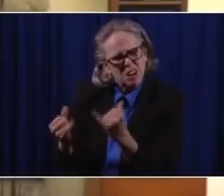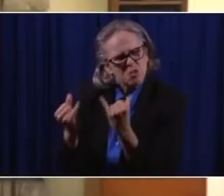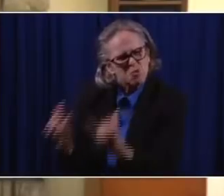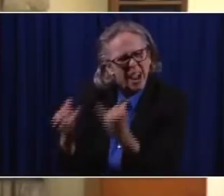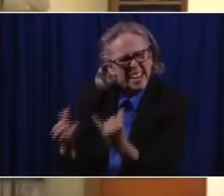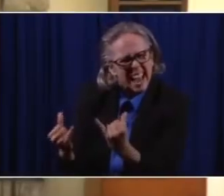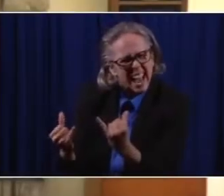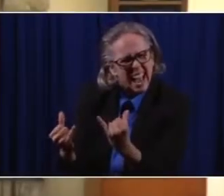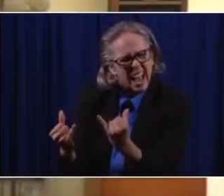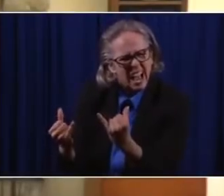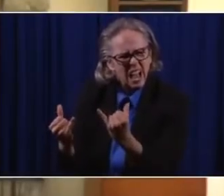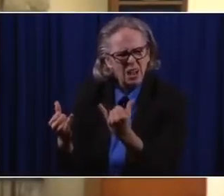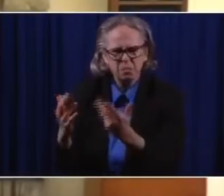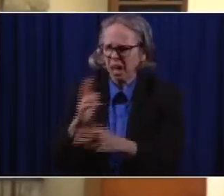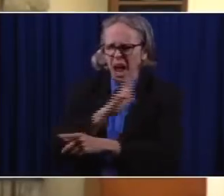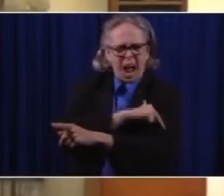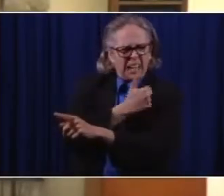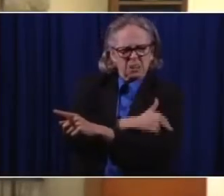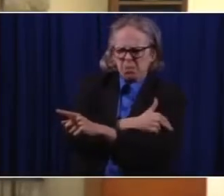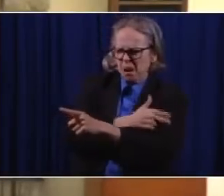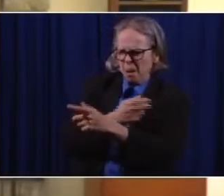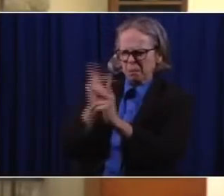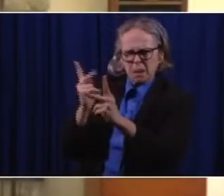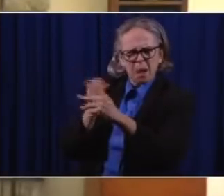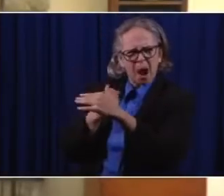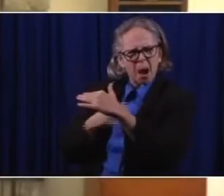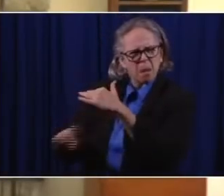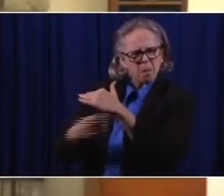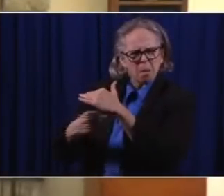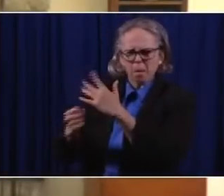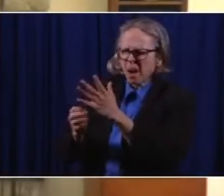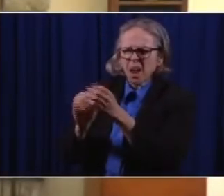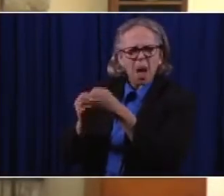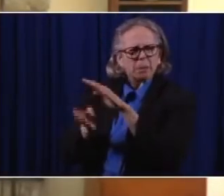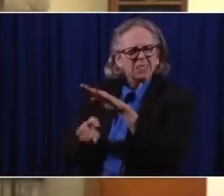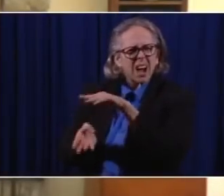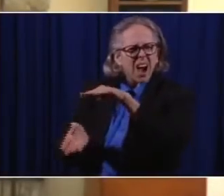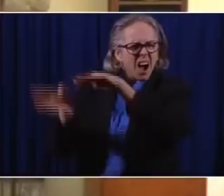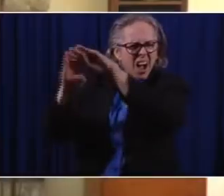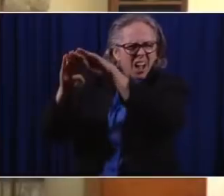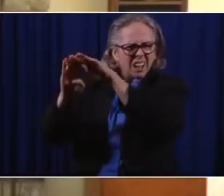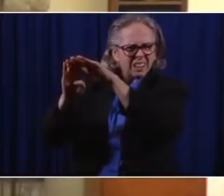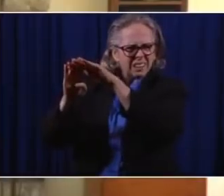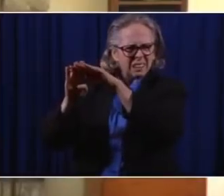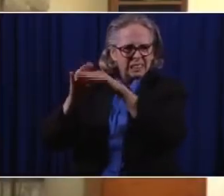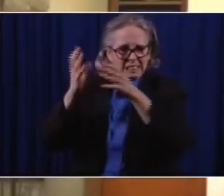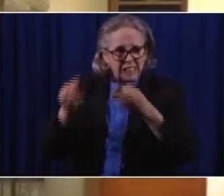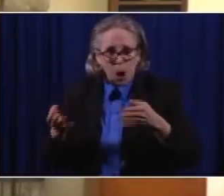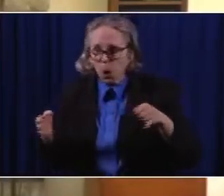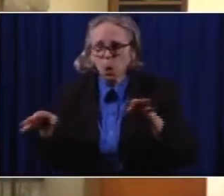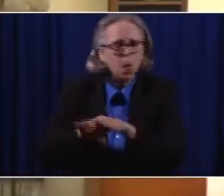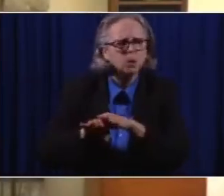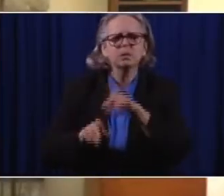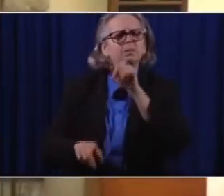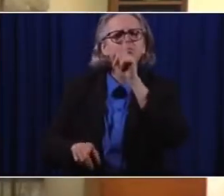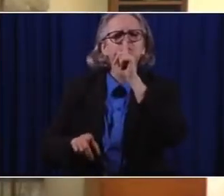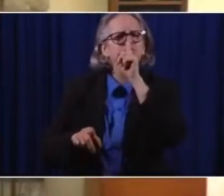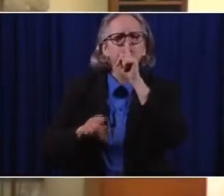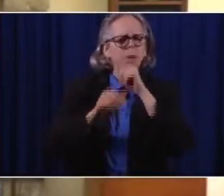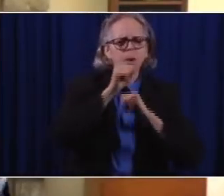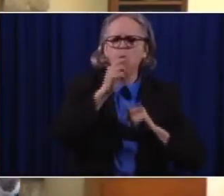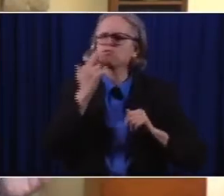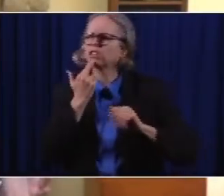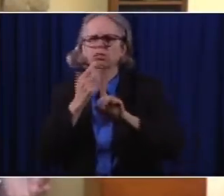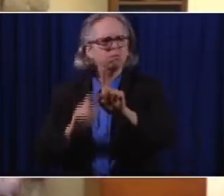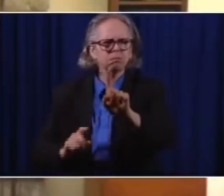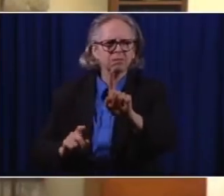make that decision as we get closer to it. People say, why restaurants? Why bars? Why not this? Why not that?